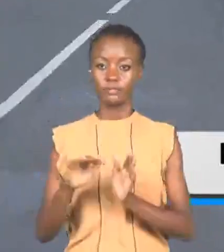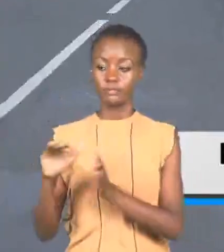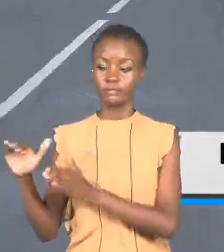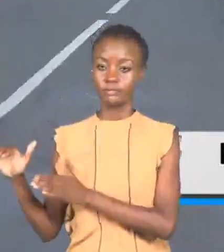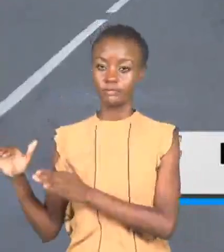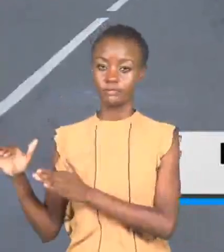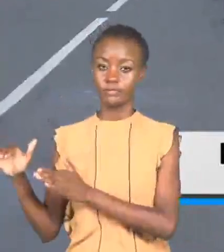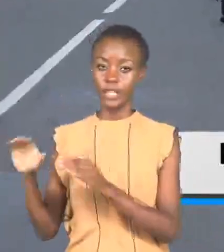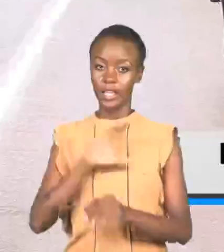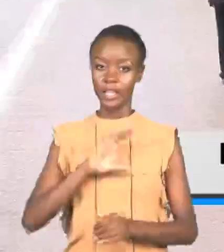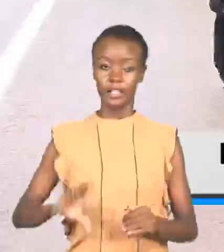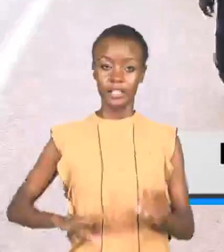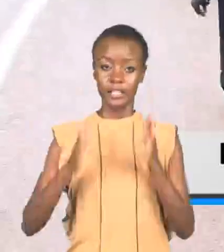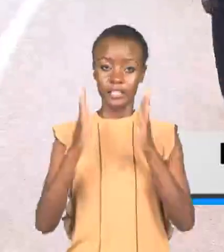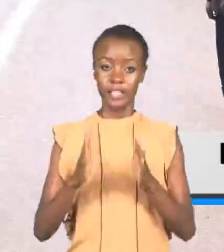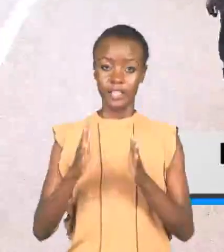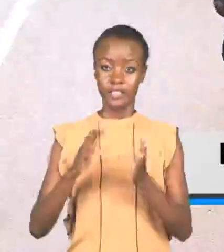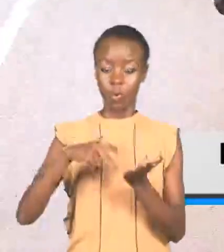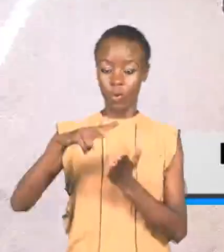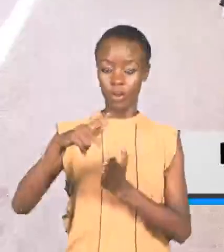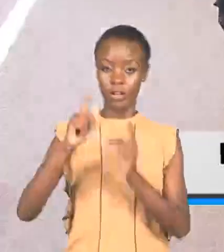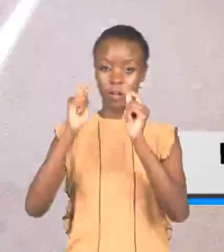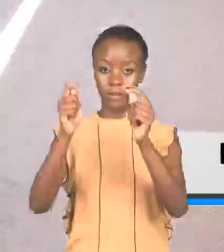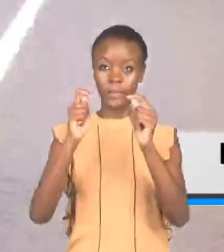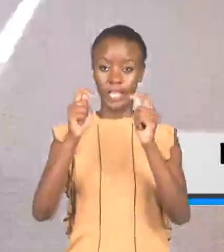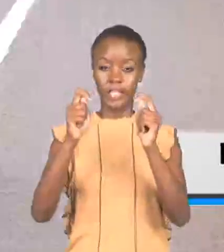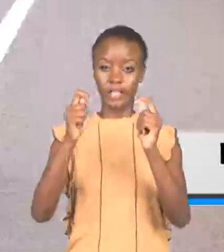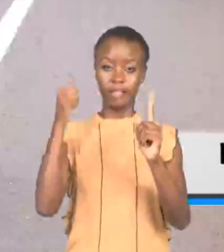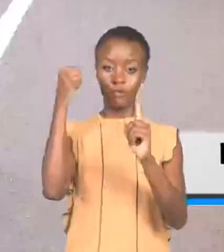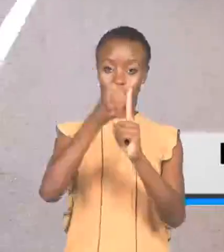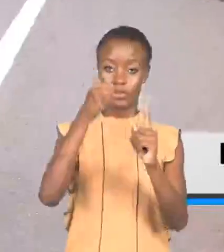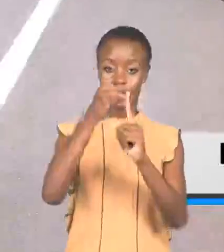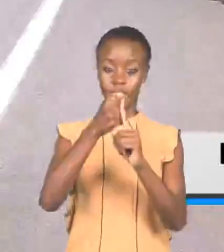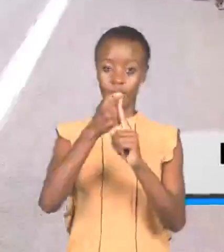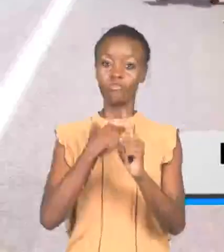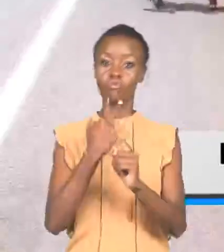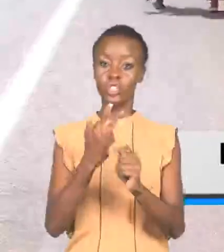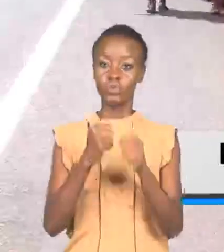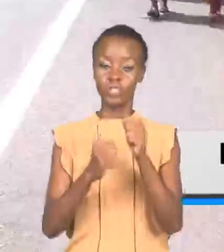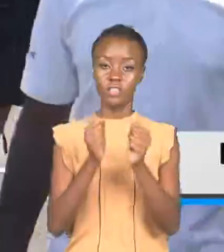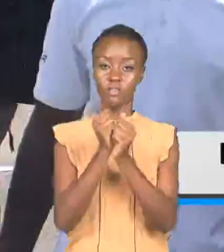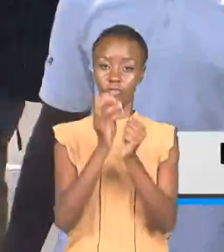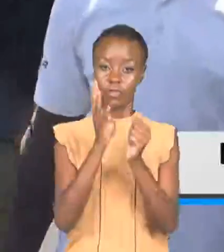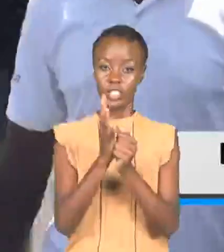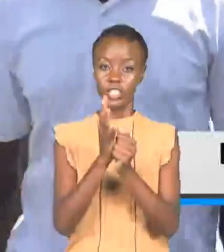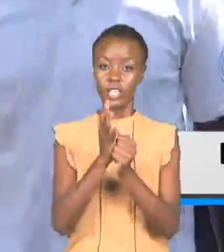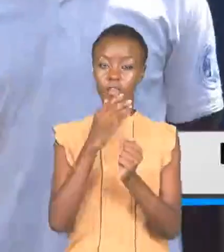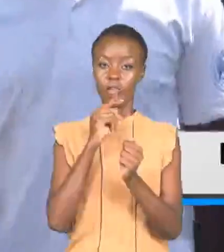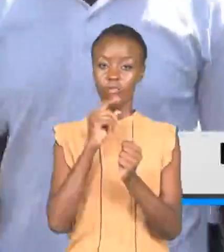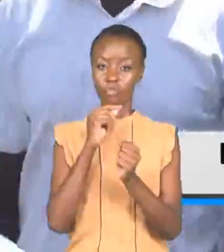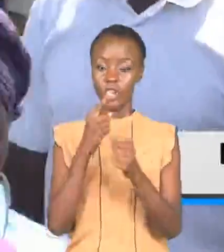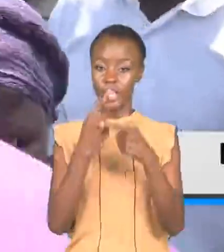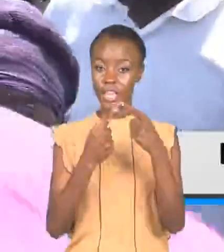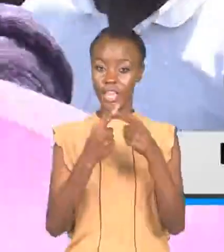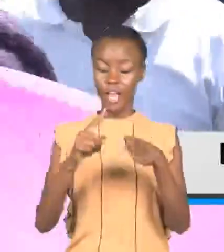Protesters marched in Malawi's central district of Dedza to voice their concern after a 14-year-old albino boy was kidnapped and